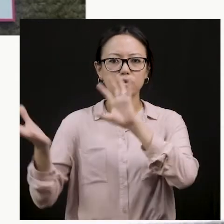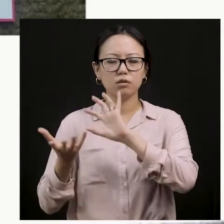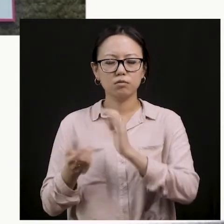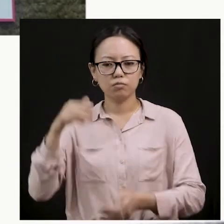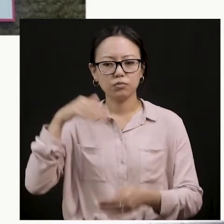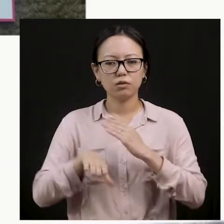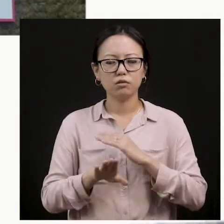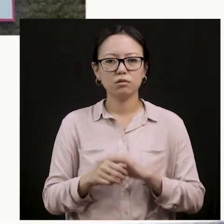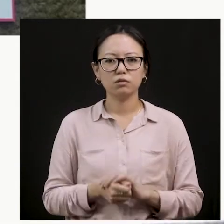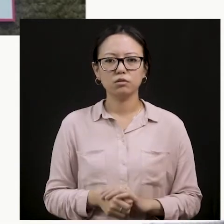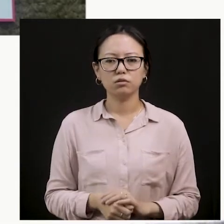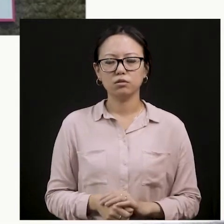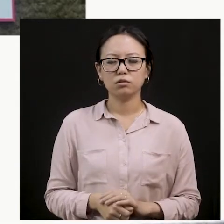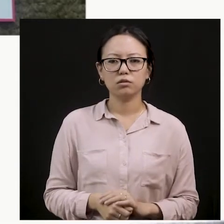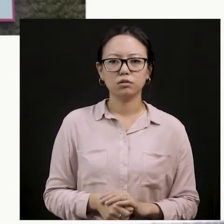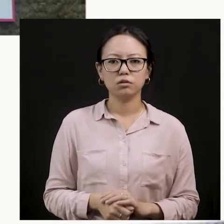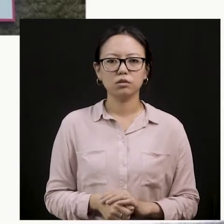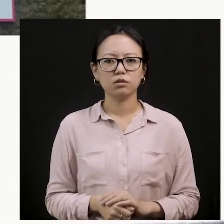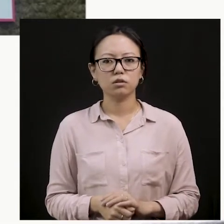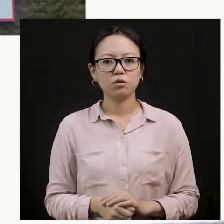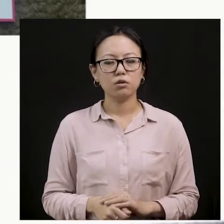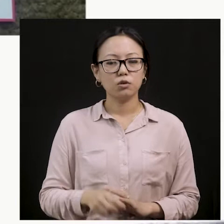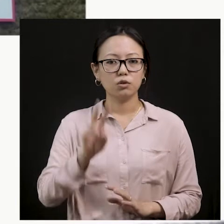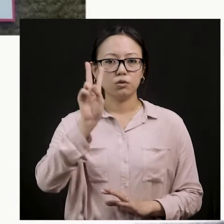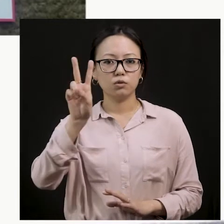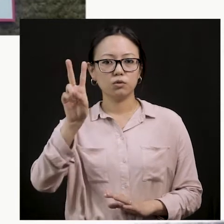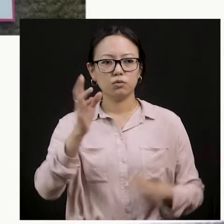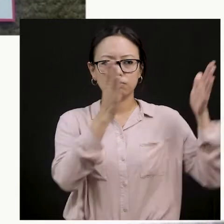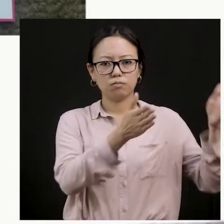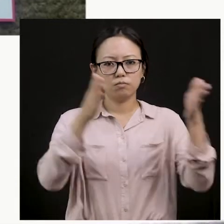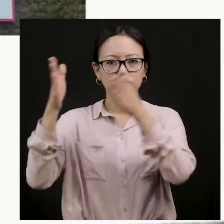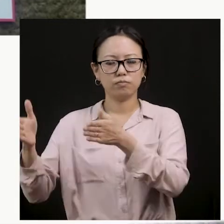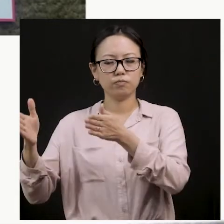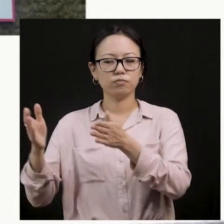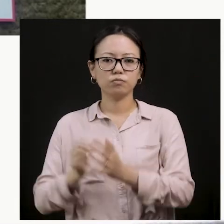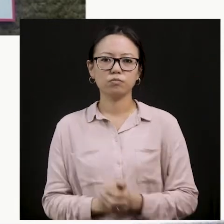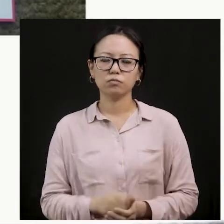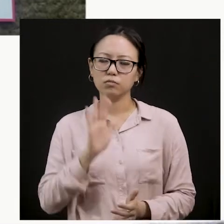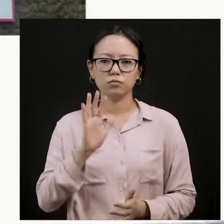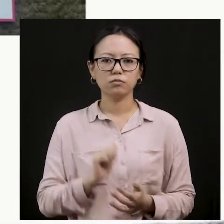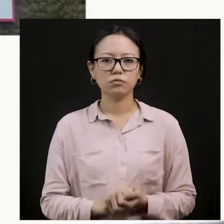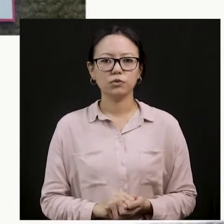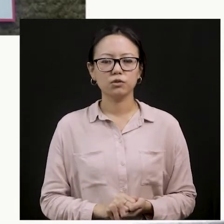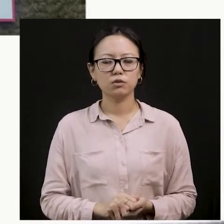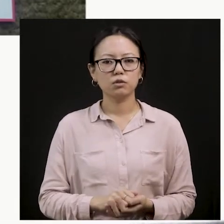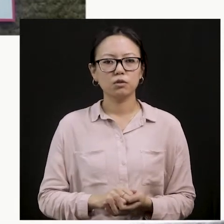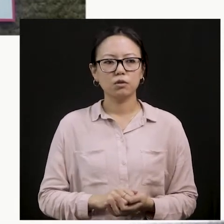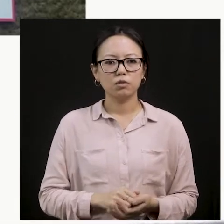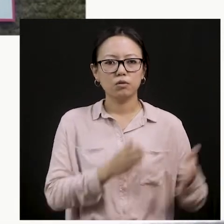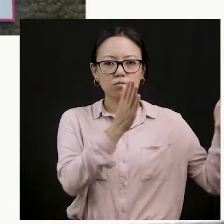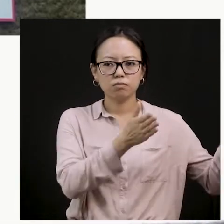can classify them into two groups. That is man-made things and